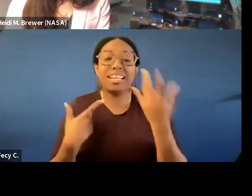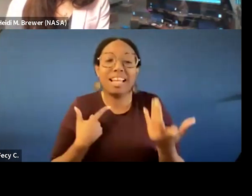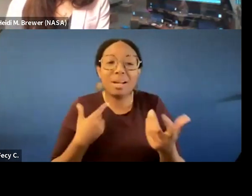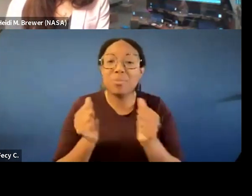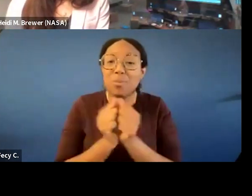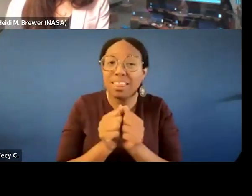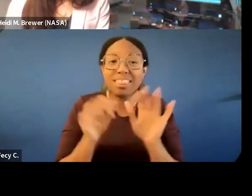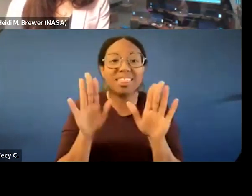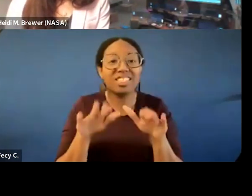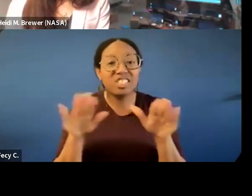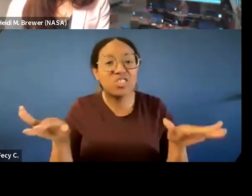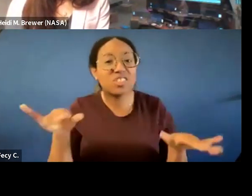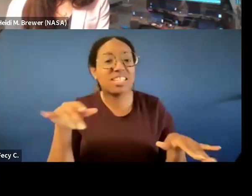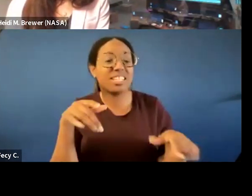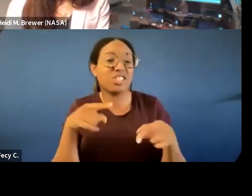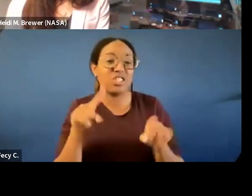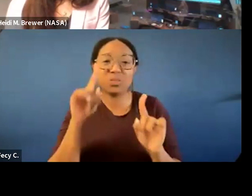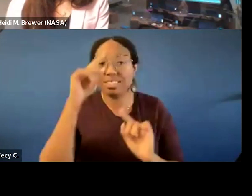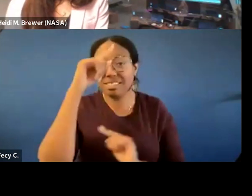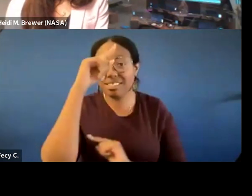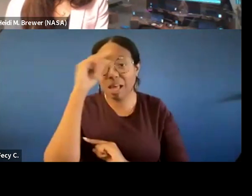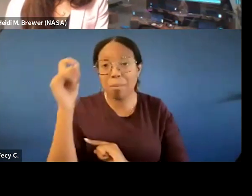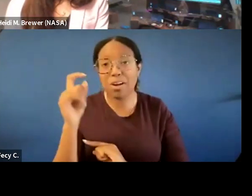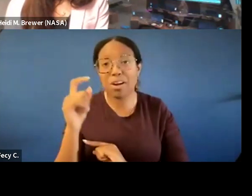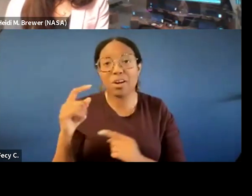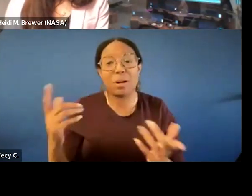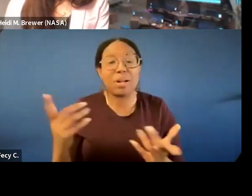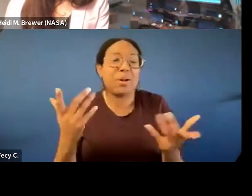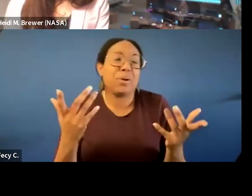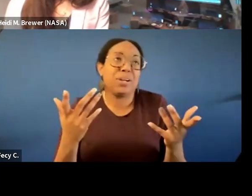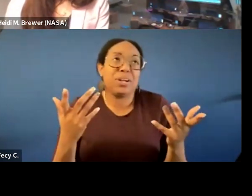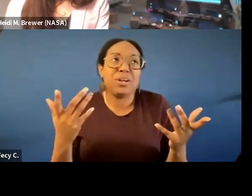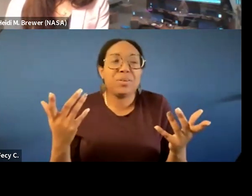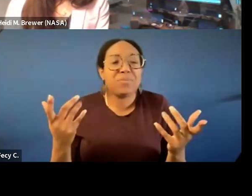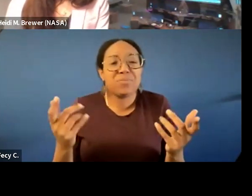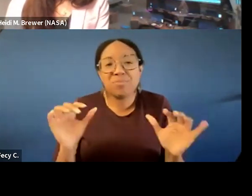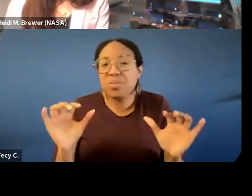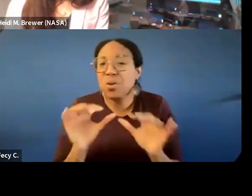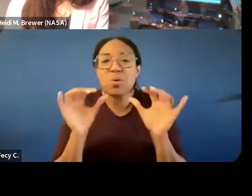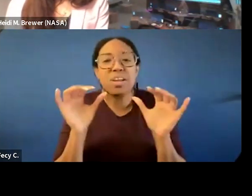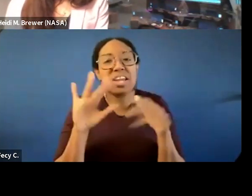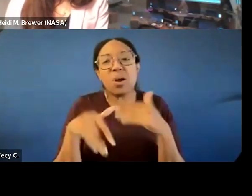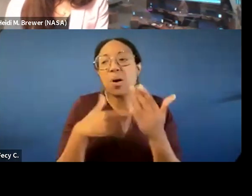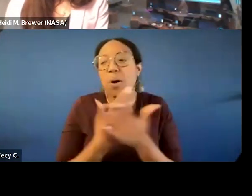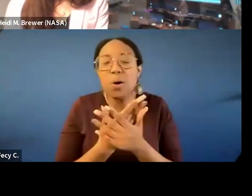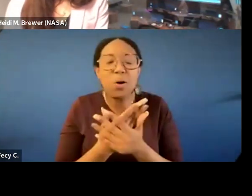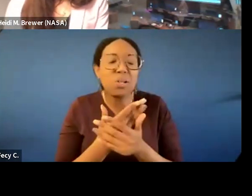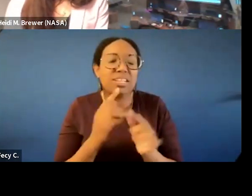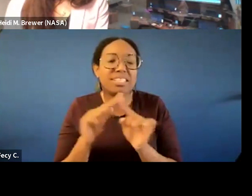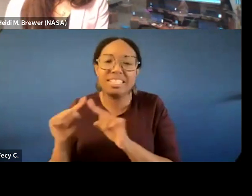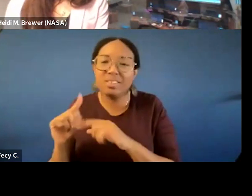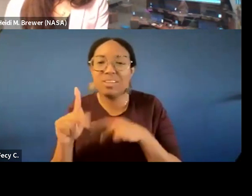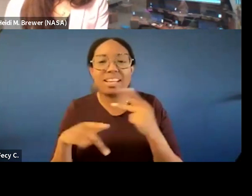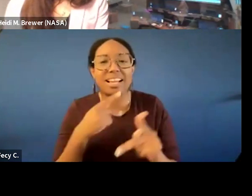summer camp where, you know, we're doing all kinds of activities, fun things, including STEM.